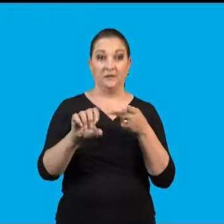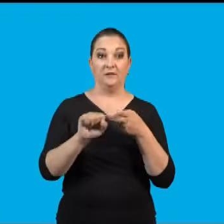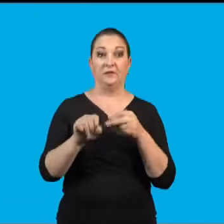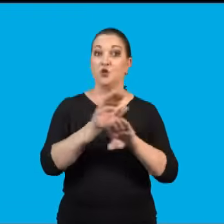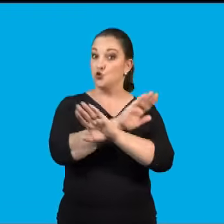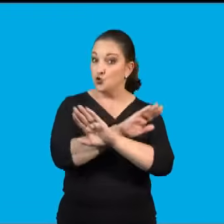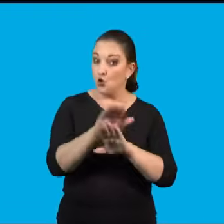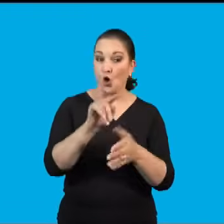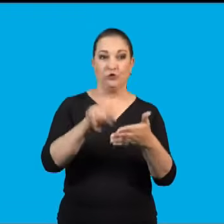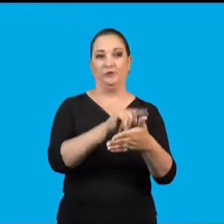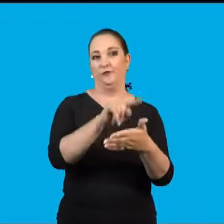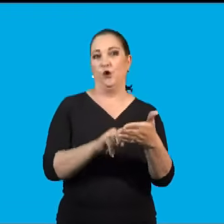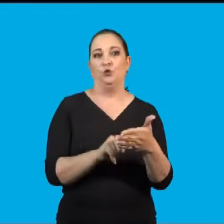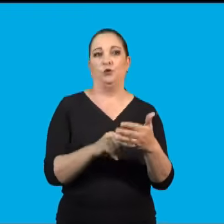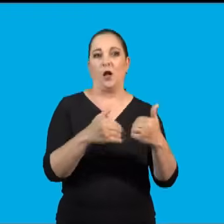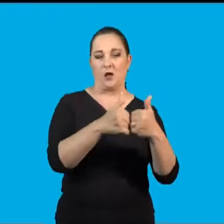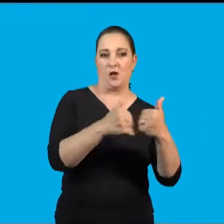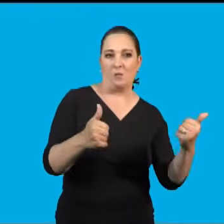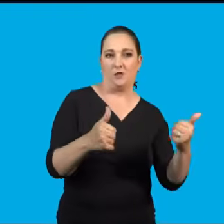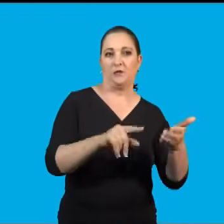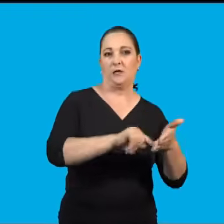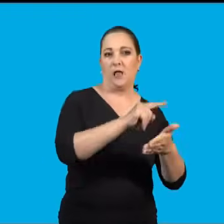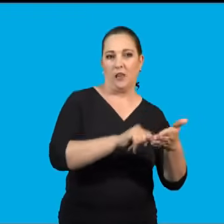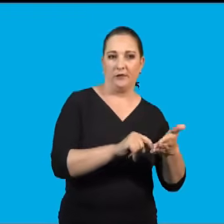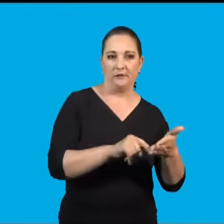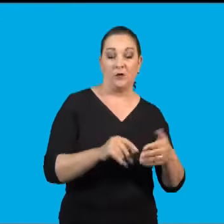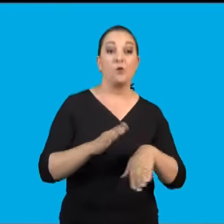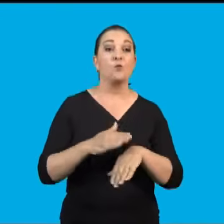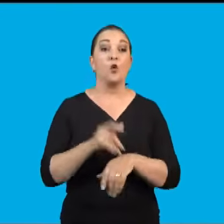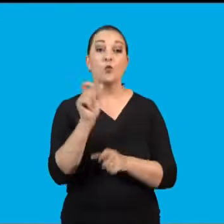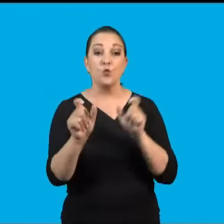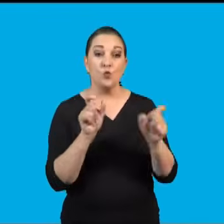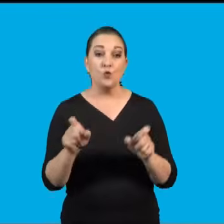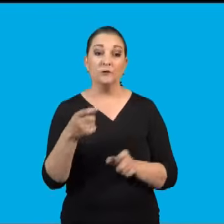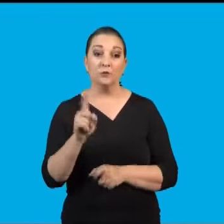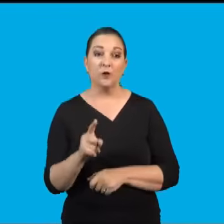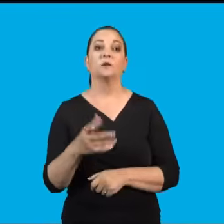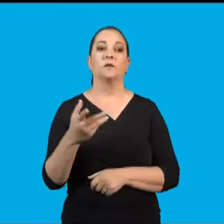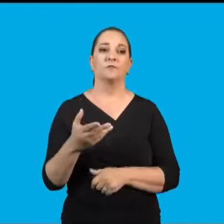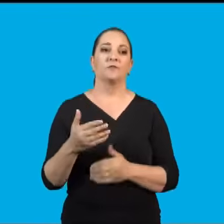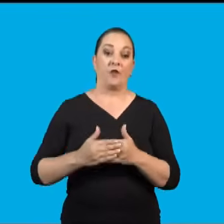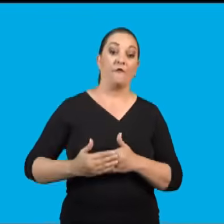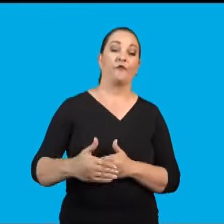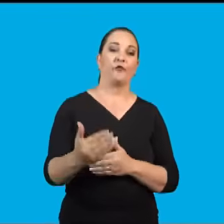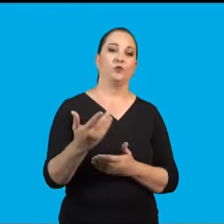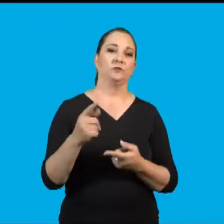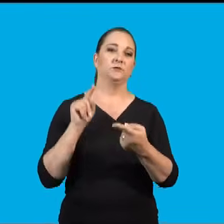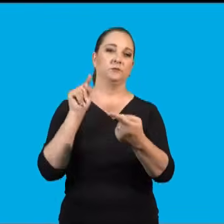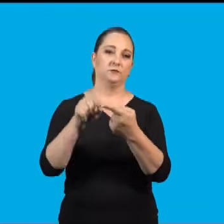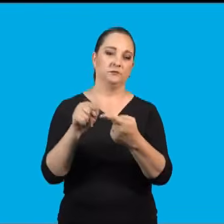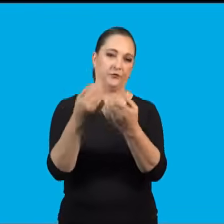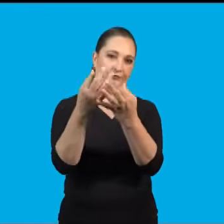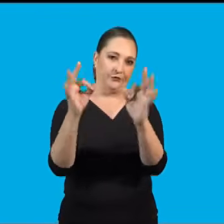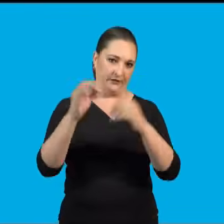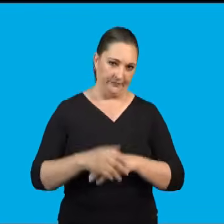it does say, don't vote in apartheid elections. And then there are other words there that say forward to freedom that you